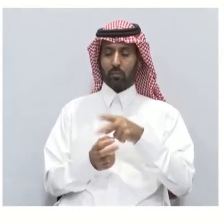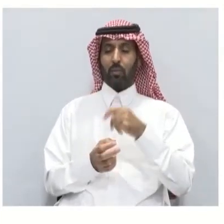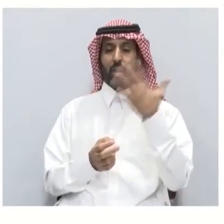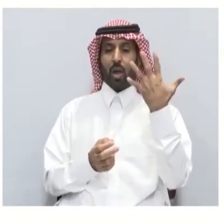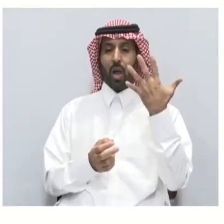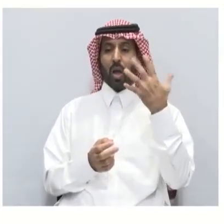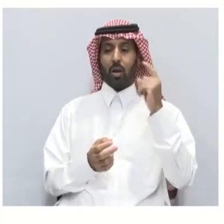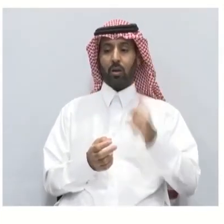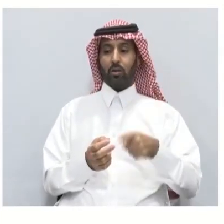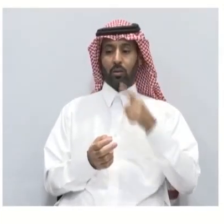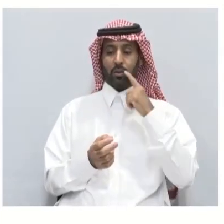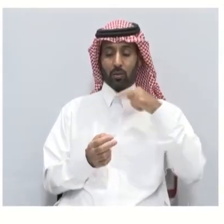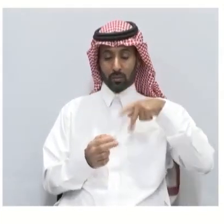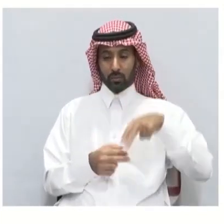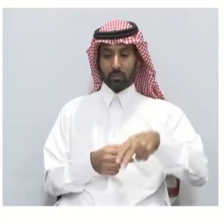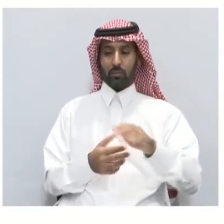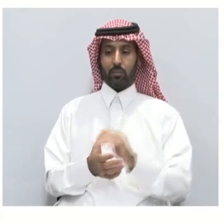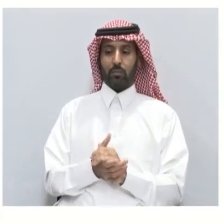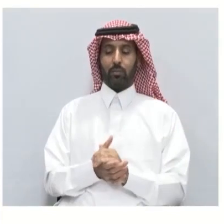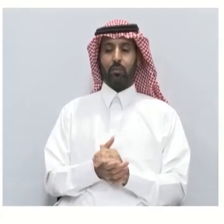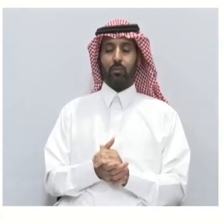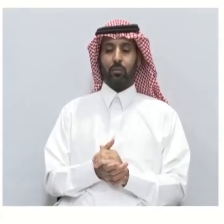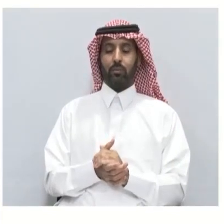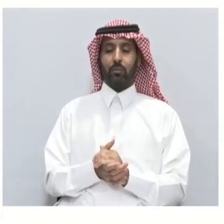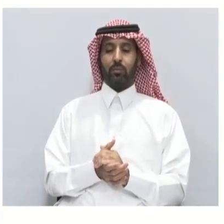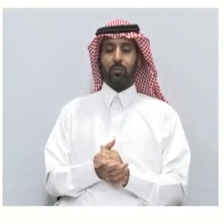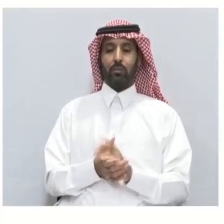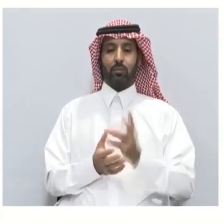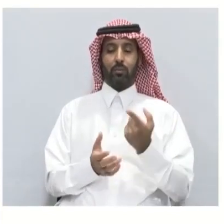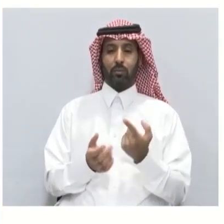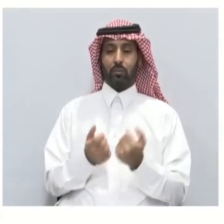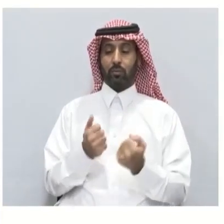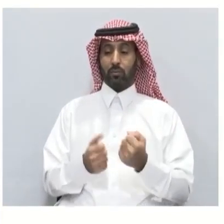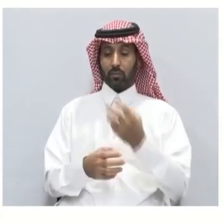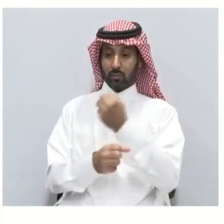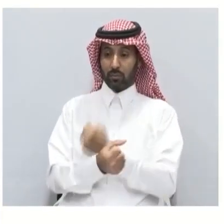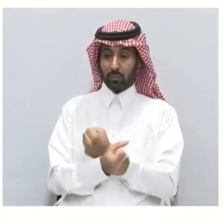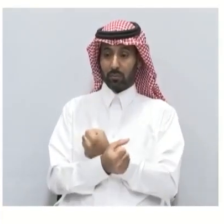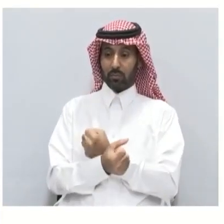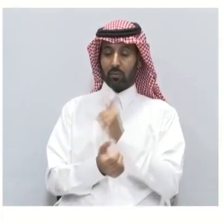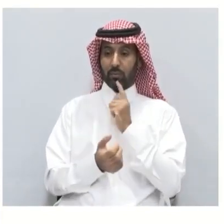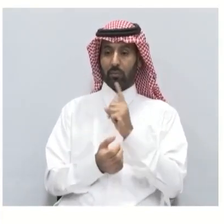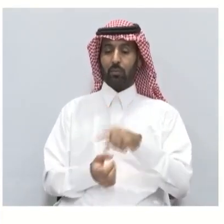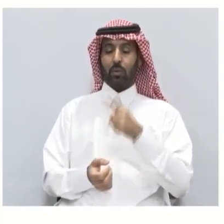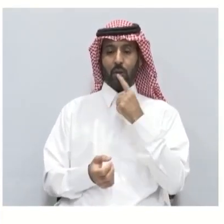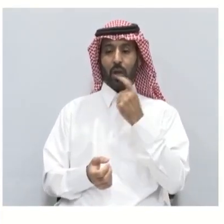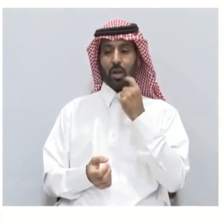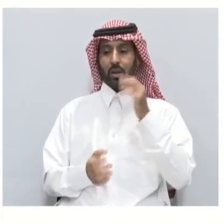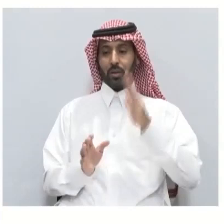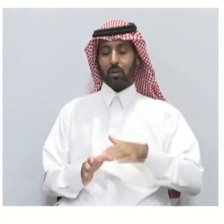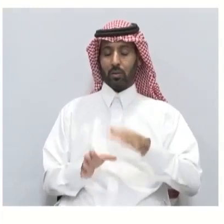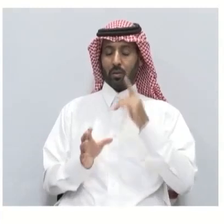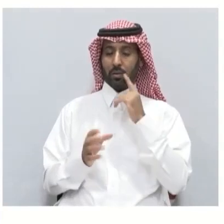5-day sentence for a misdemeanor reckless driving charge. When caught, Newton could now face up to a year in state